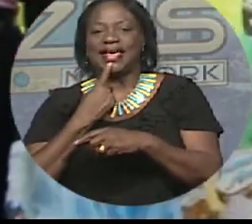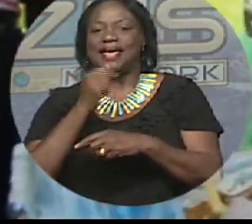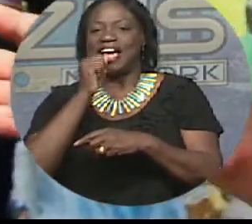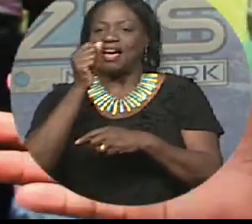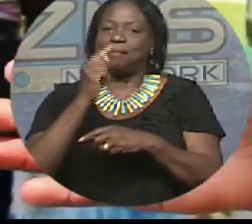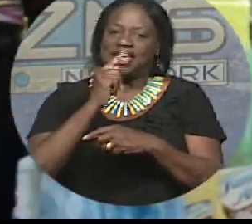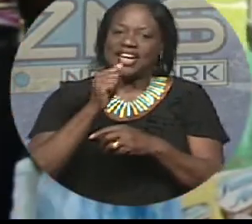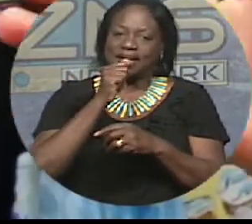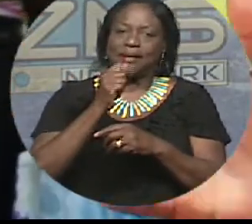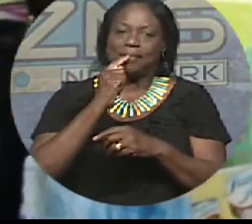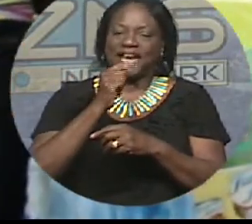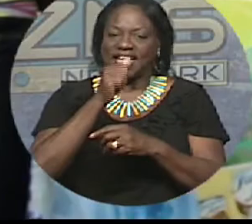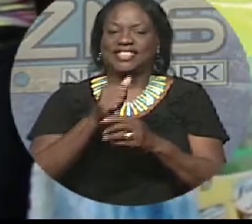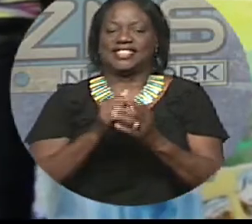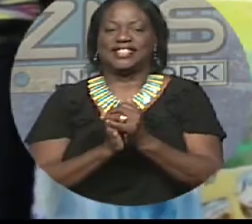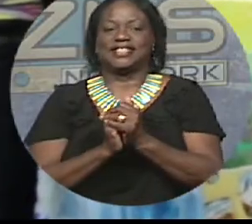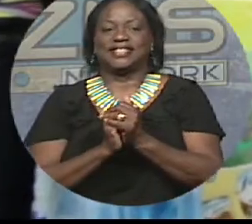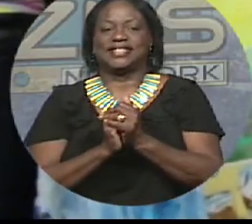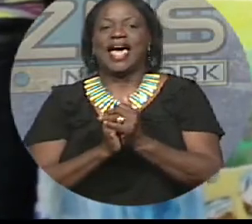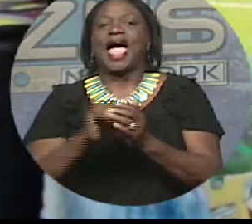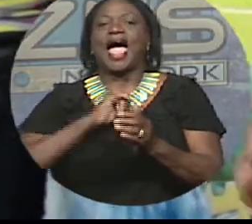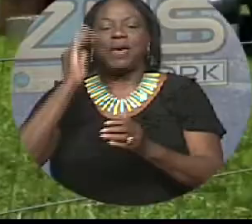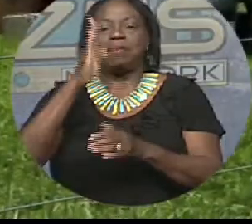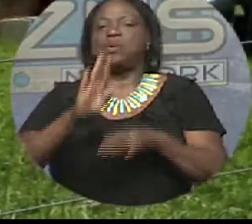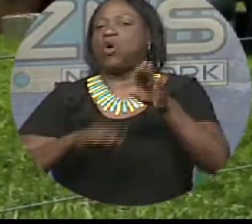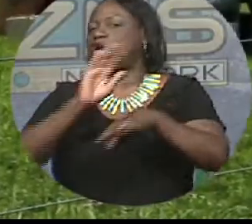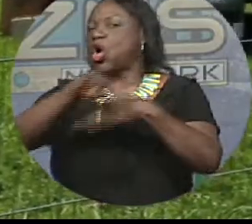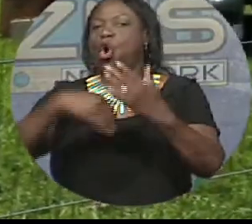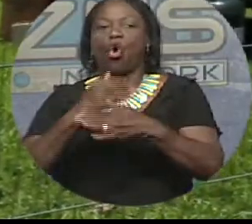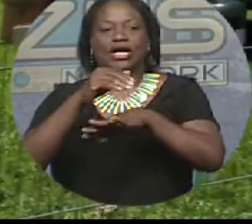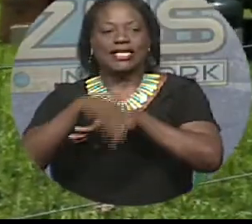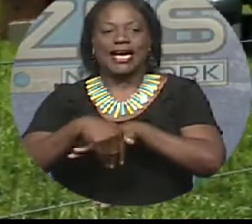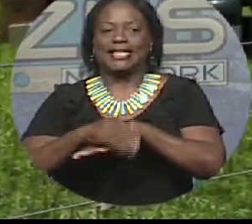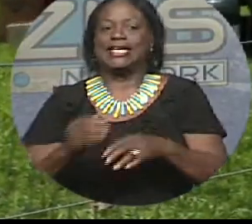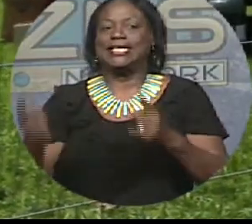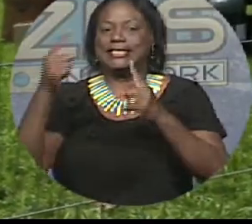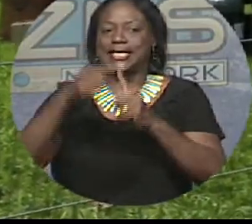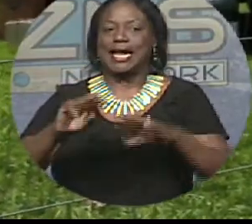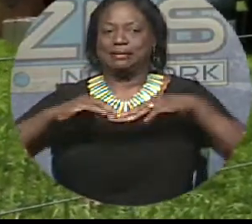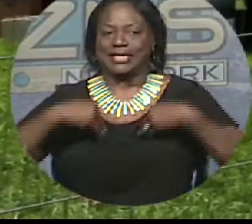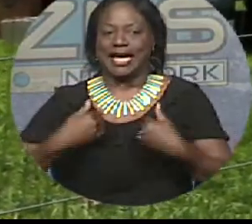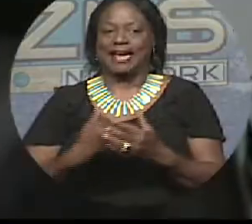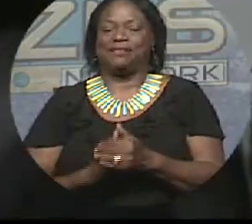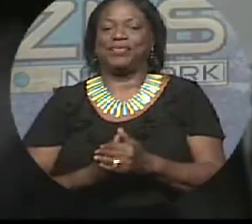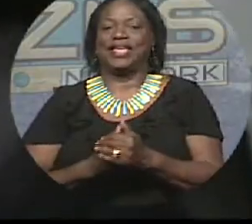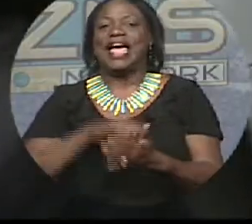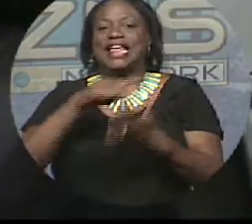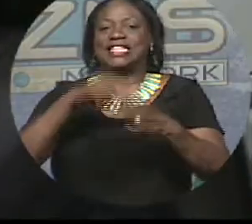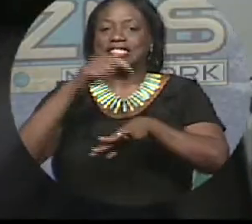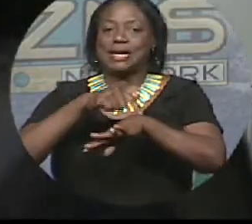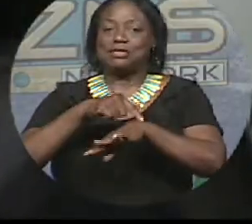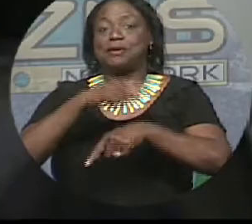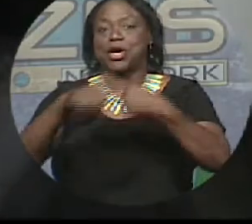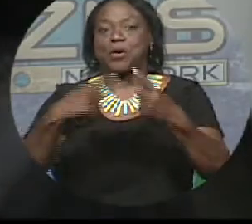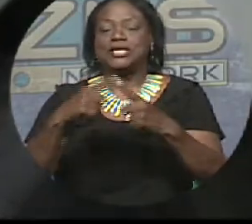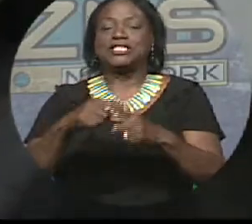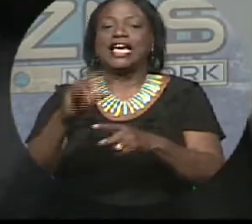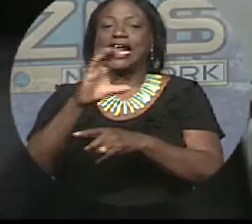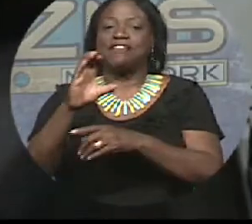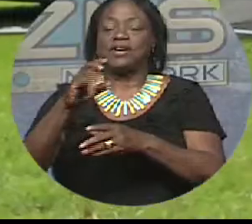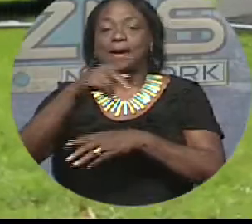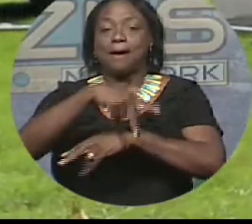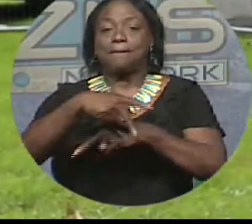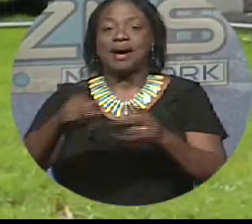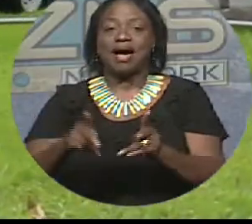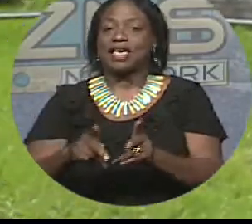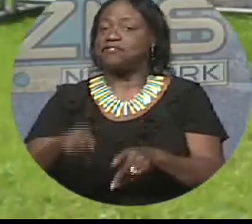until I can't walk no more. So I will be up and down all night until I blow. And by this time, you should be making your way down to Clifford Park, but if you're